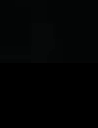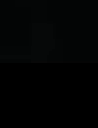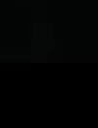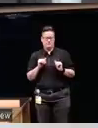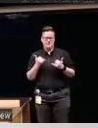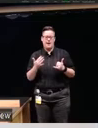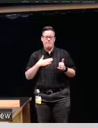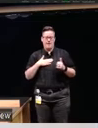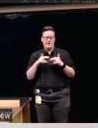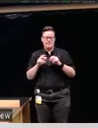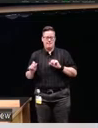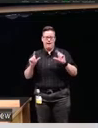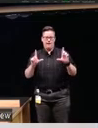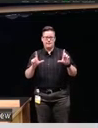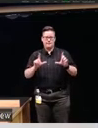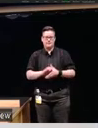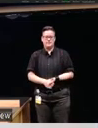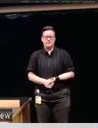share my slides.